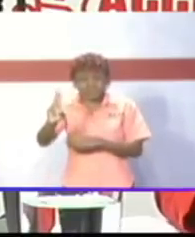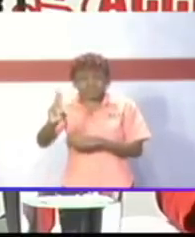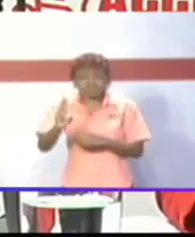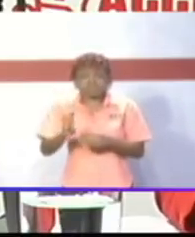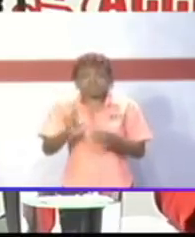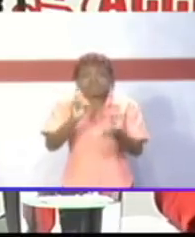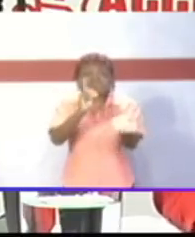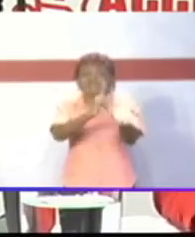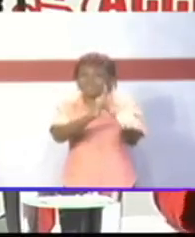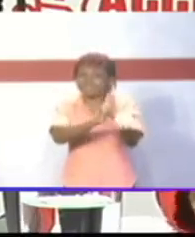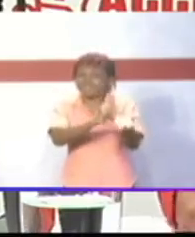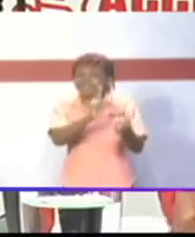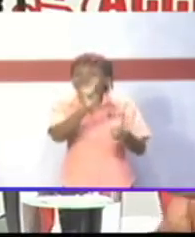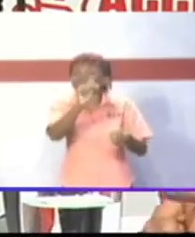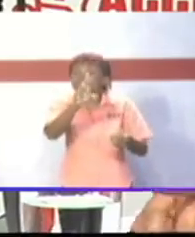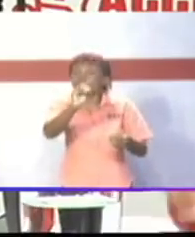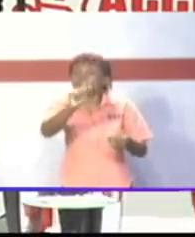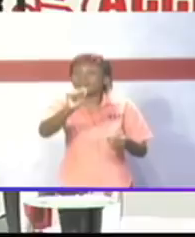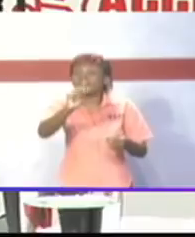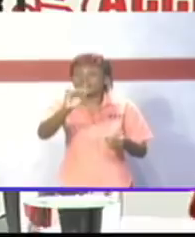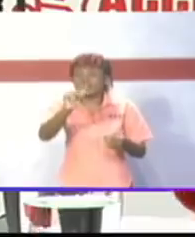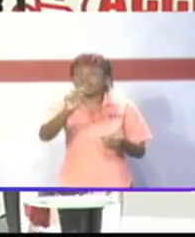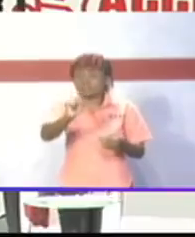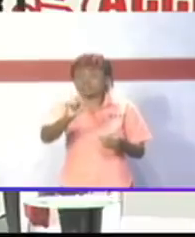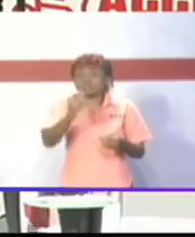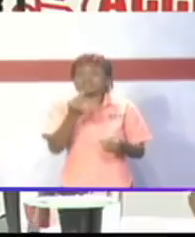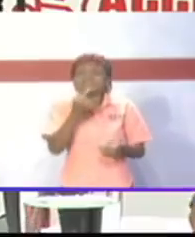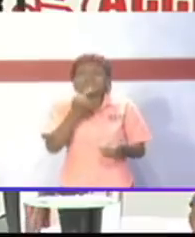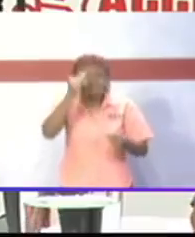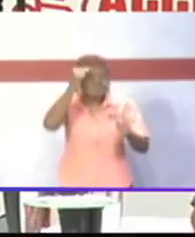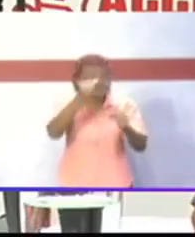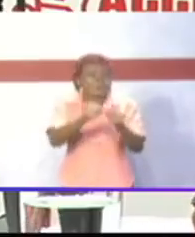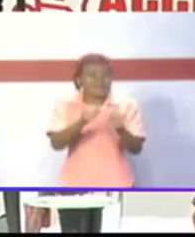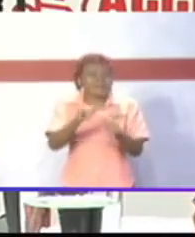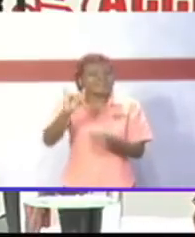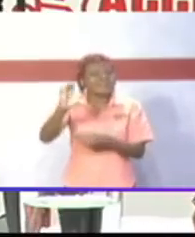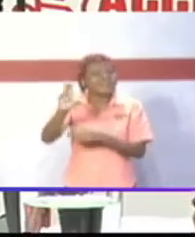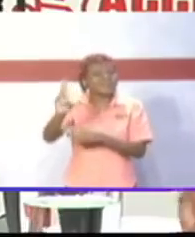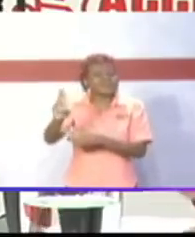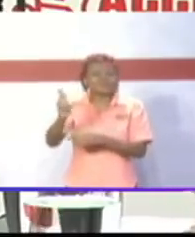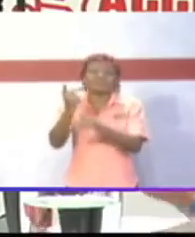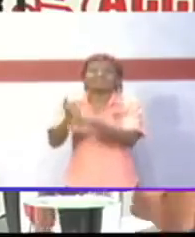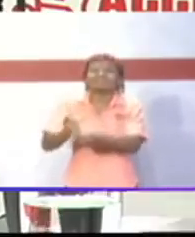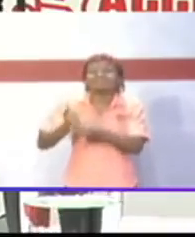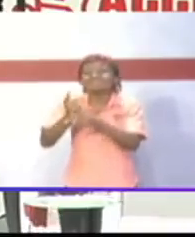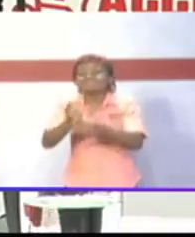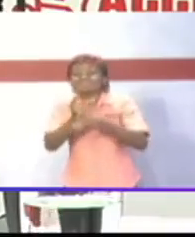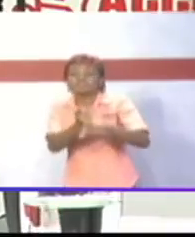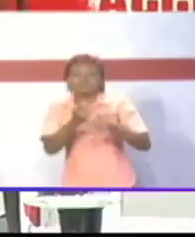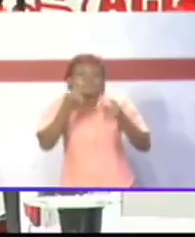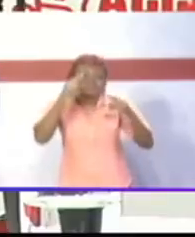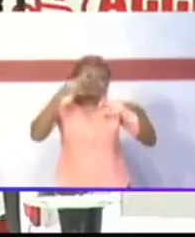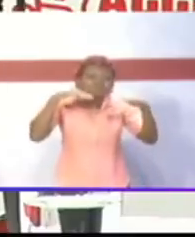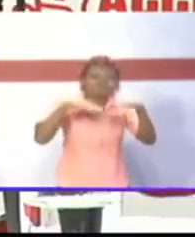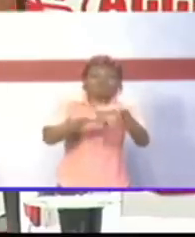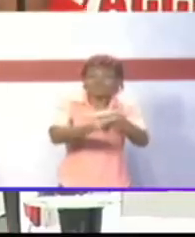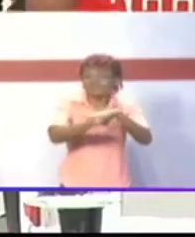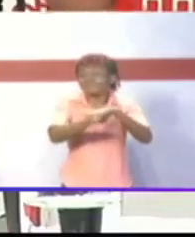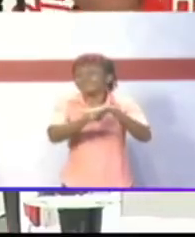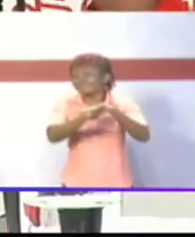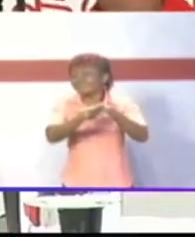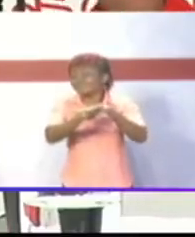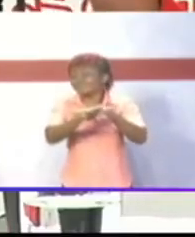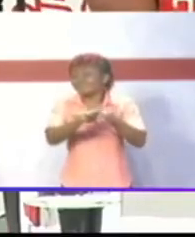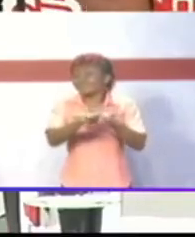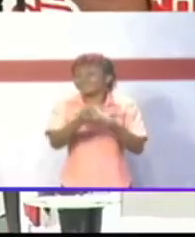have said, remember, ICU care is not linear. It's not that you come in to one end in ICU and you come out, and you